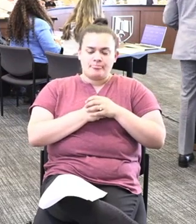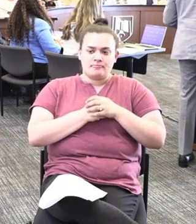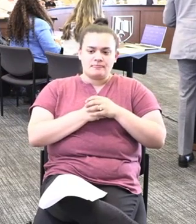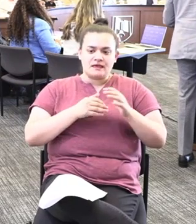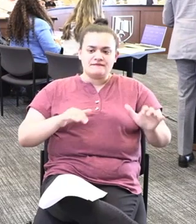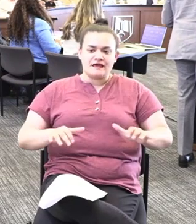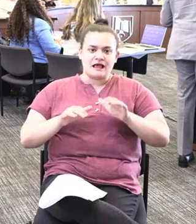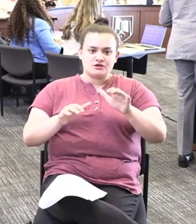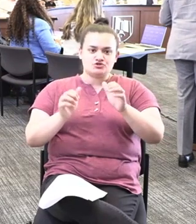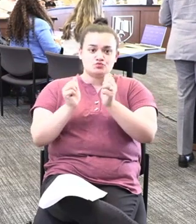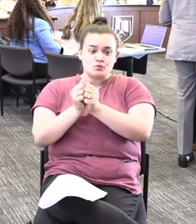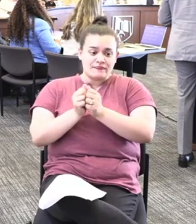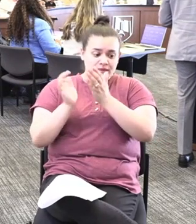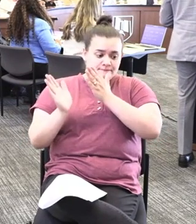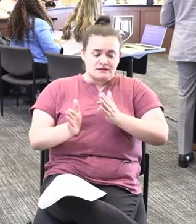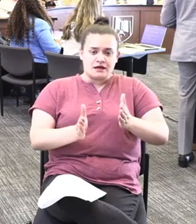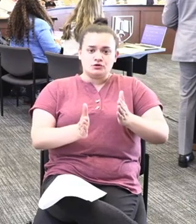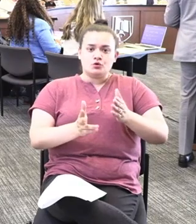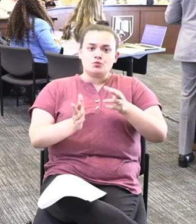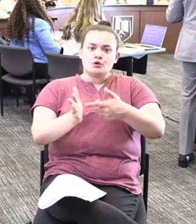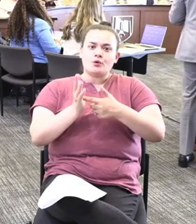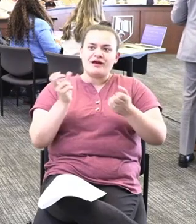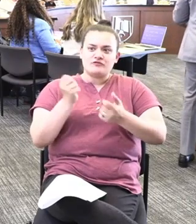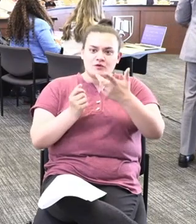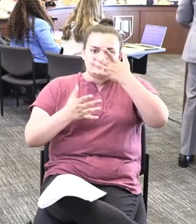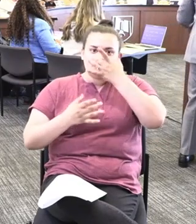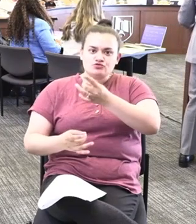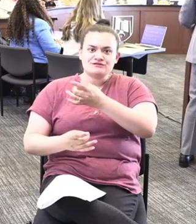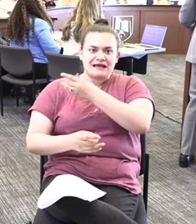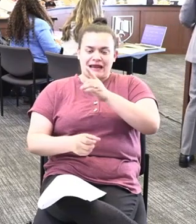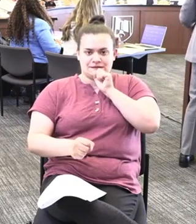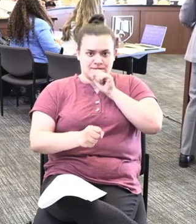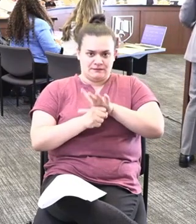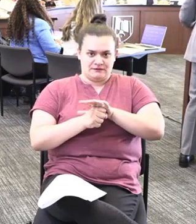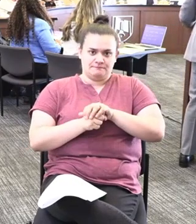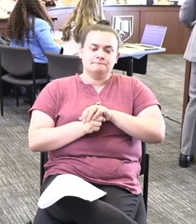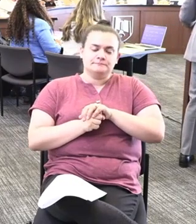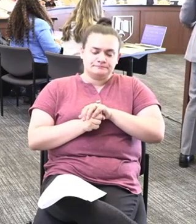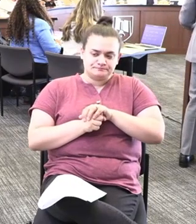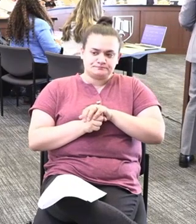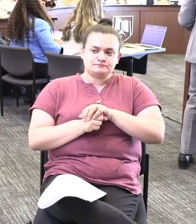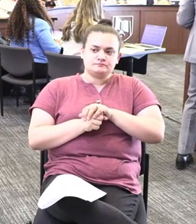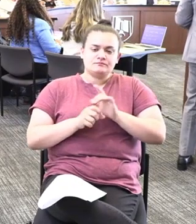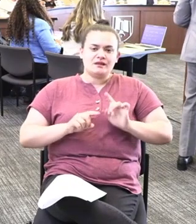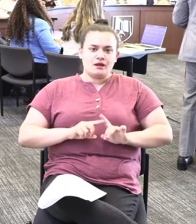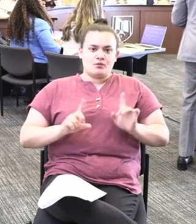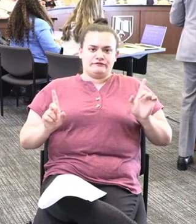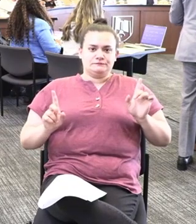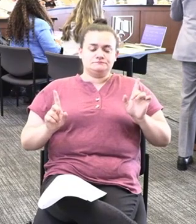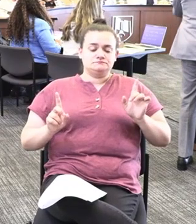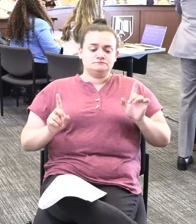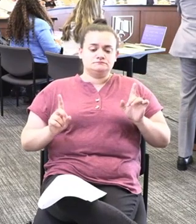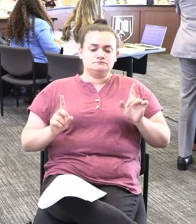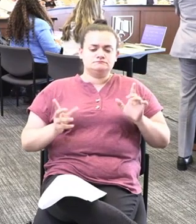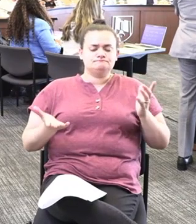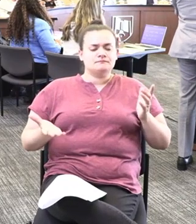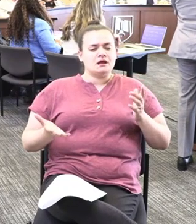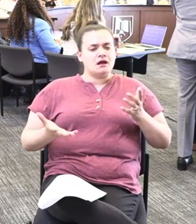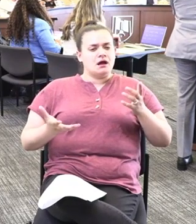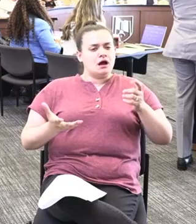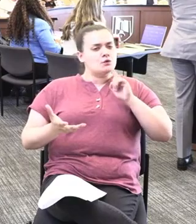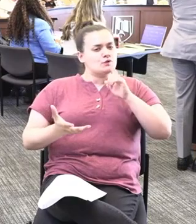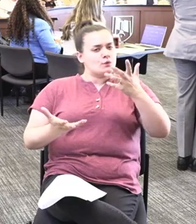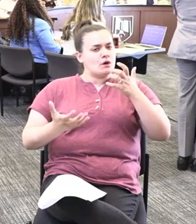with the plan requires everyone's interest and commitment. However, I would like to particularly extend my